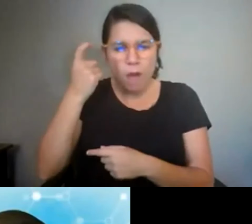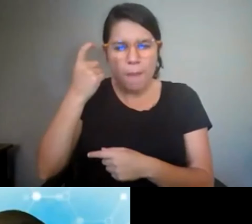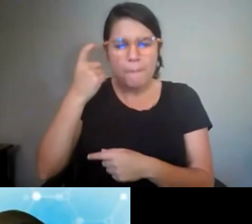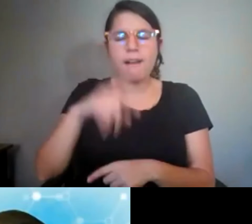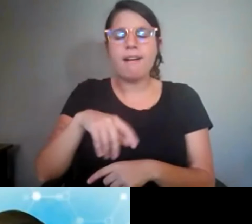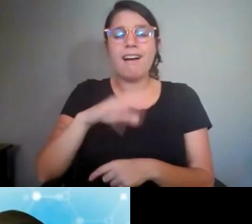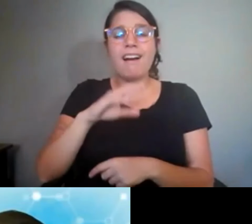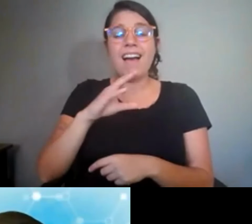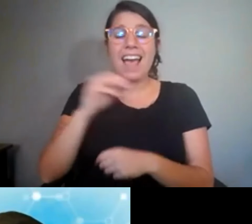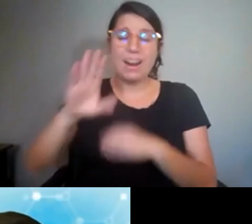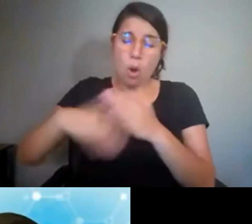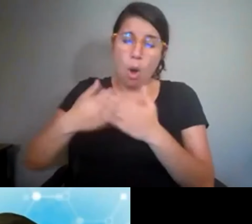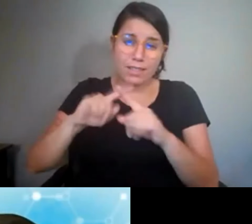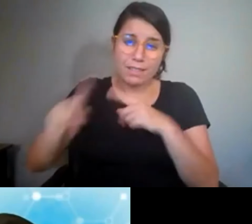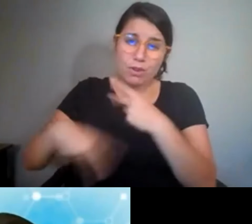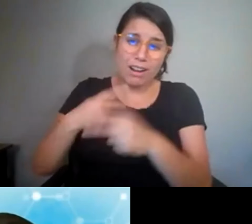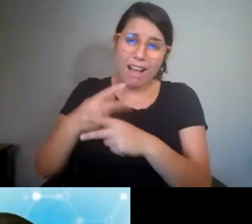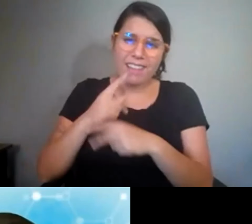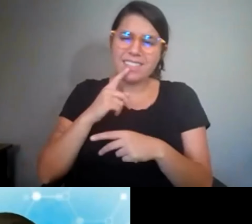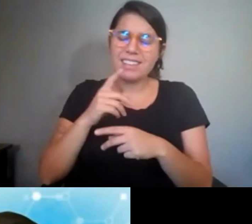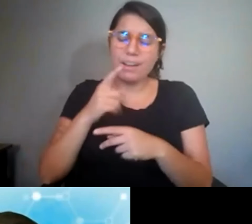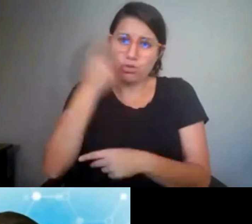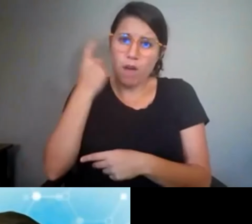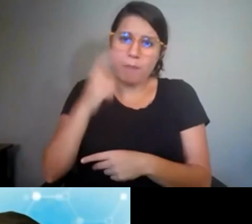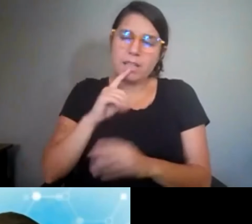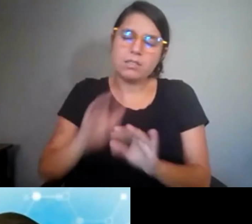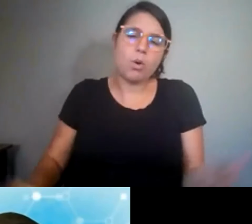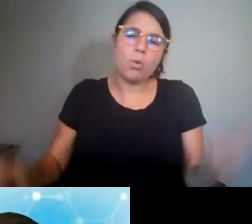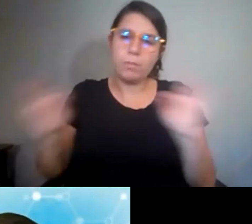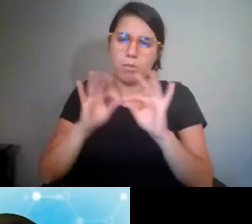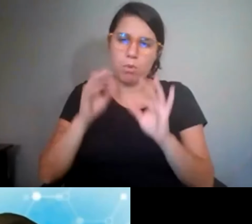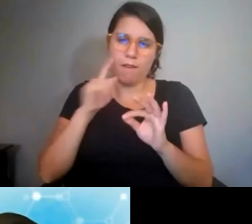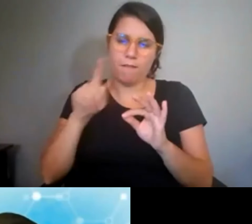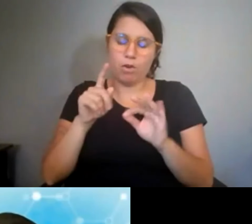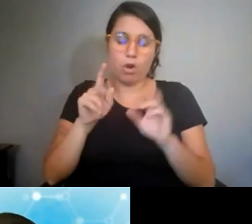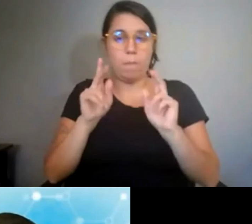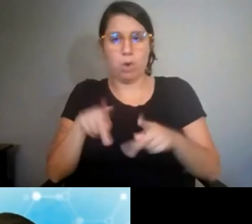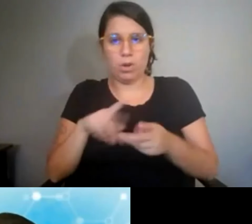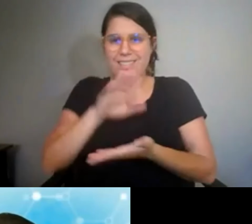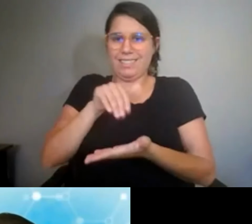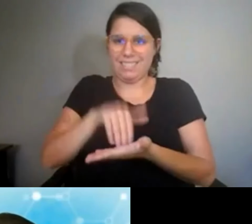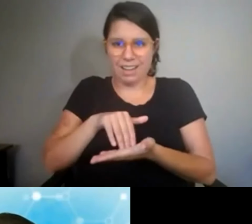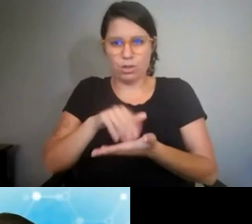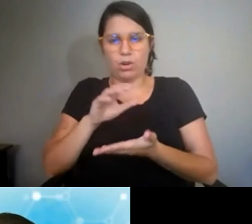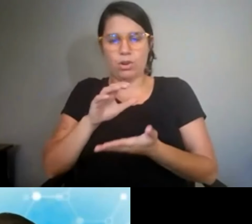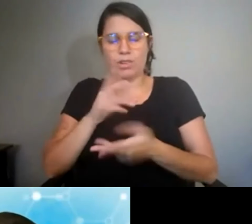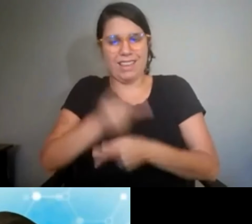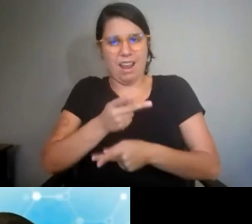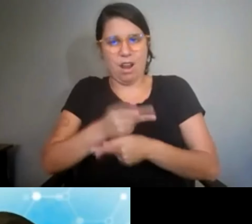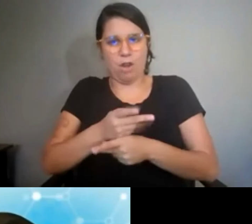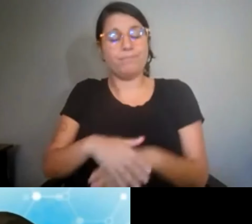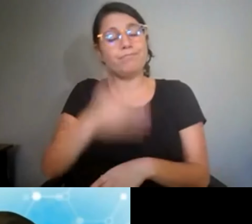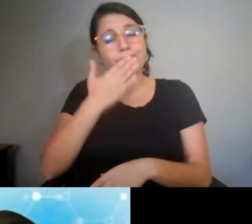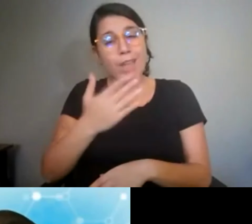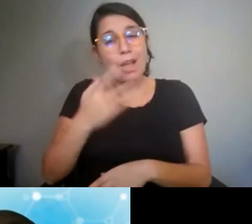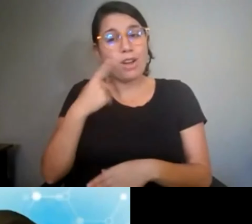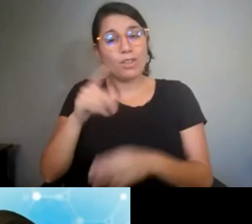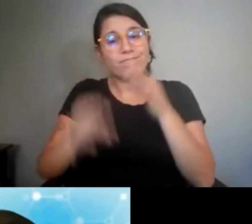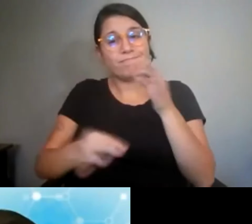its forms, is such a critical component of person-centered care. So thank you for sharing the unique ways that trauma might show up or relate